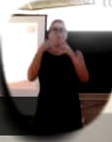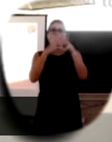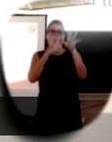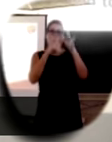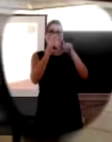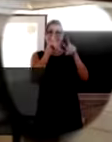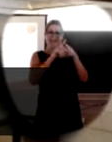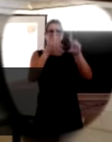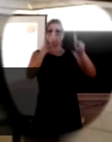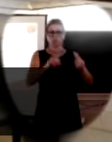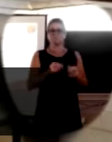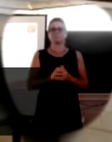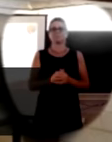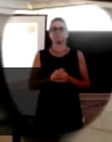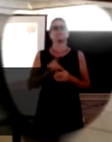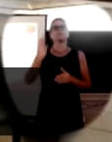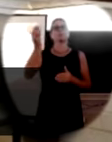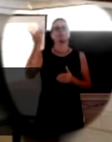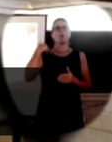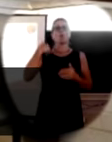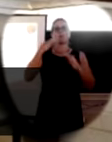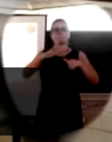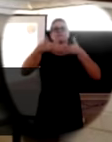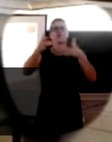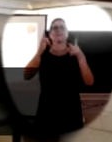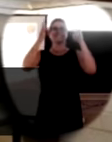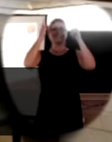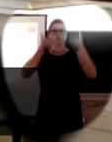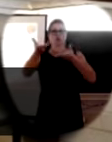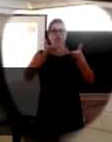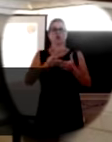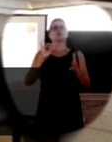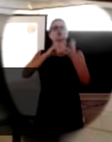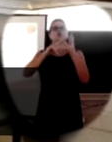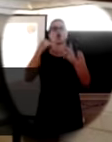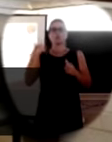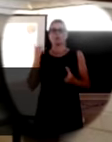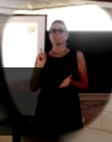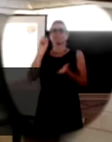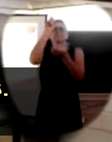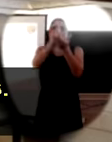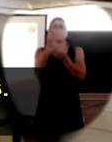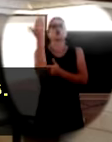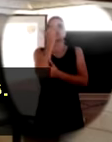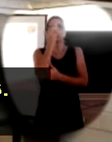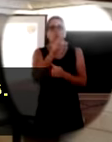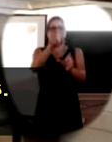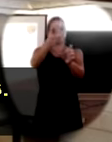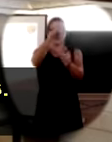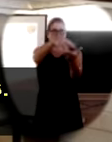to do, which was we really provided a teaching service. So we'd go into schools and we'd withdraw the students and give